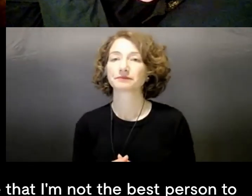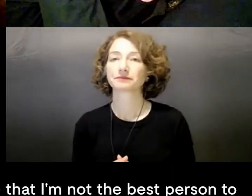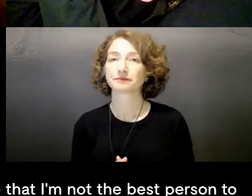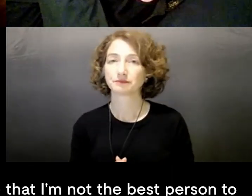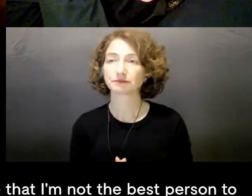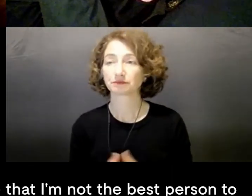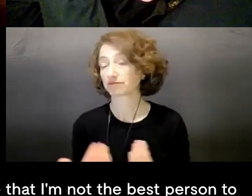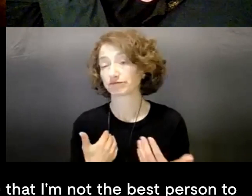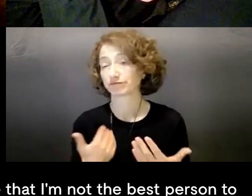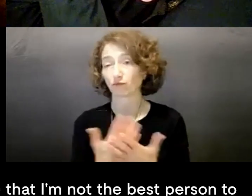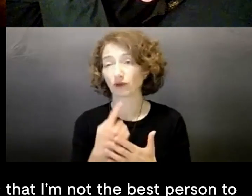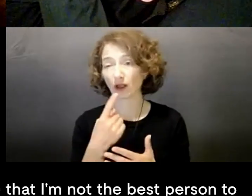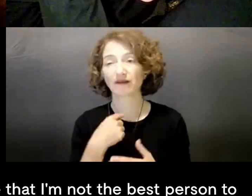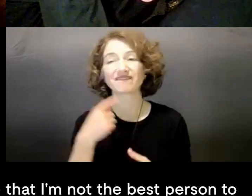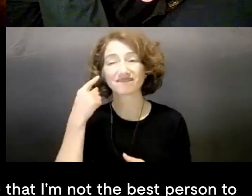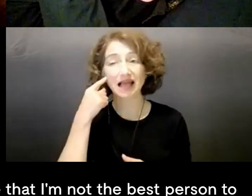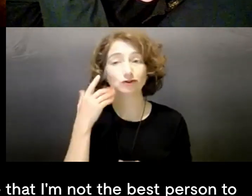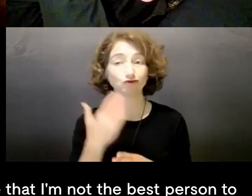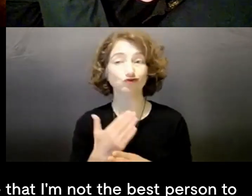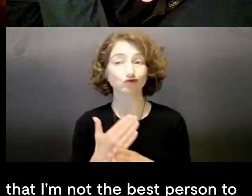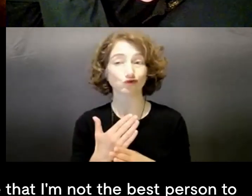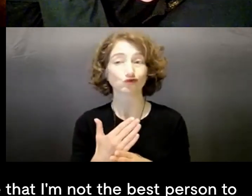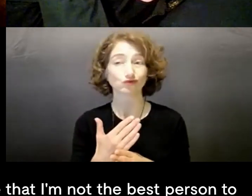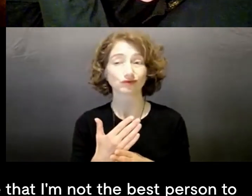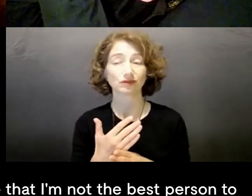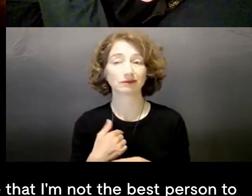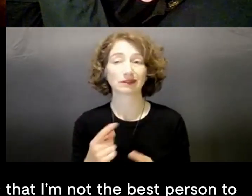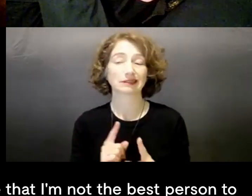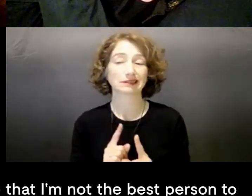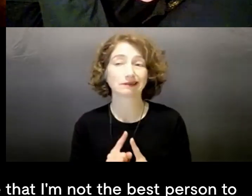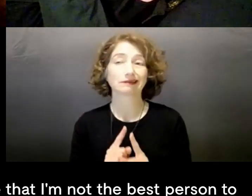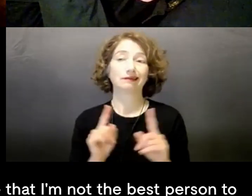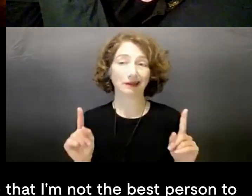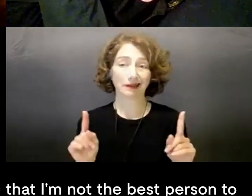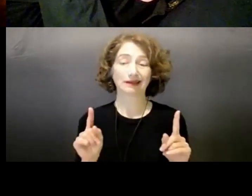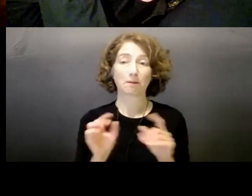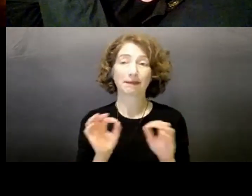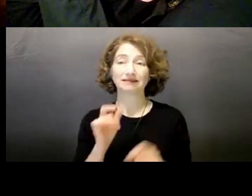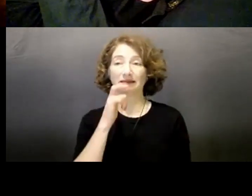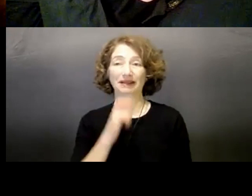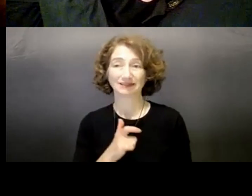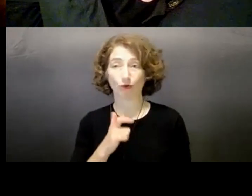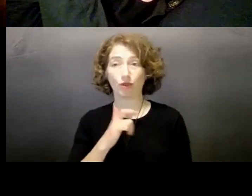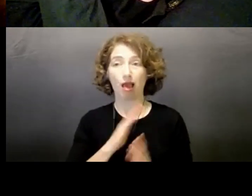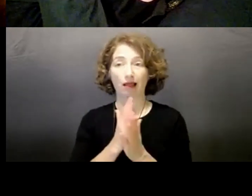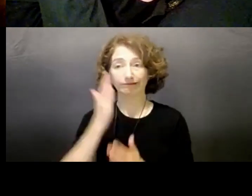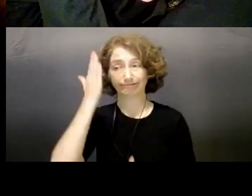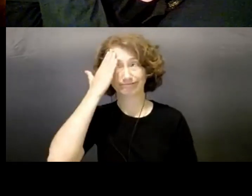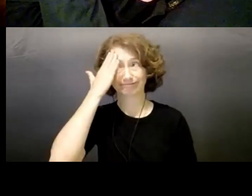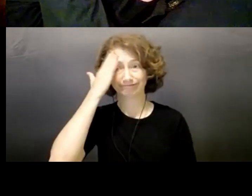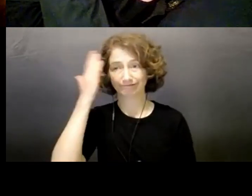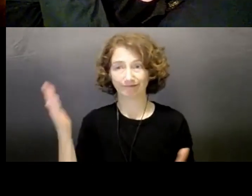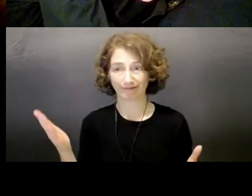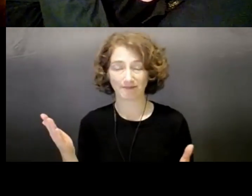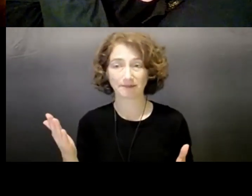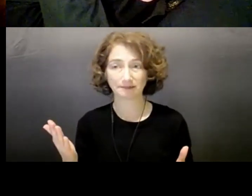Like I said, very aware that I'm not the best person to speak to this issue because I neither